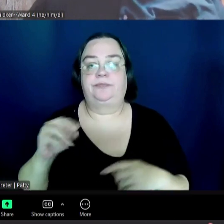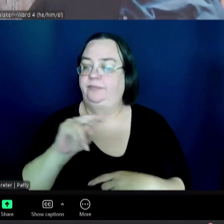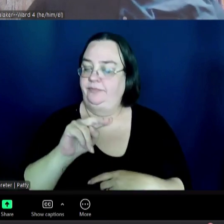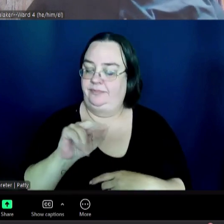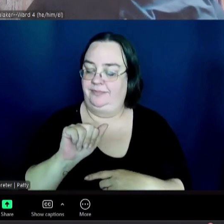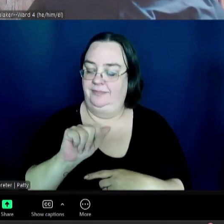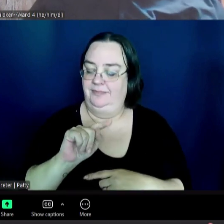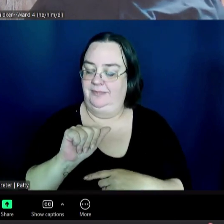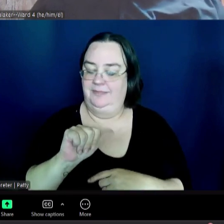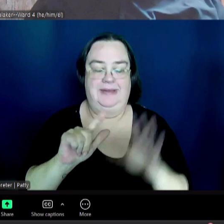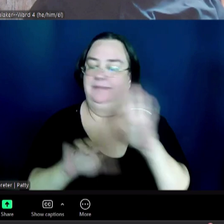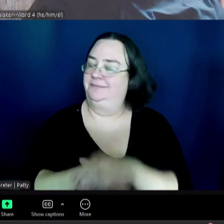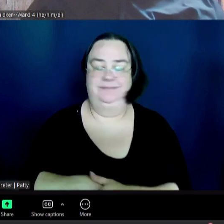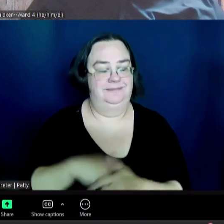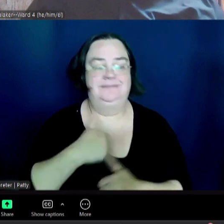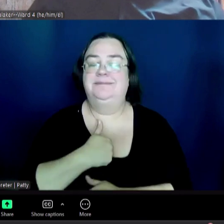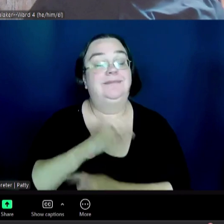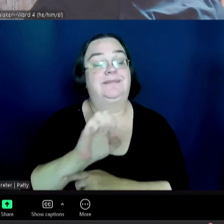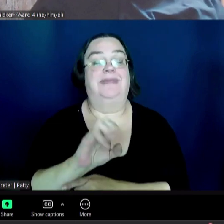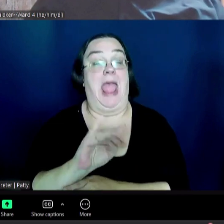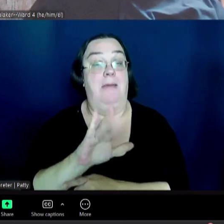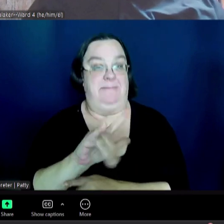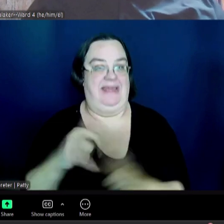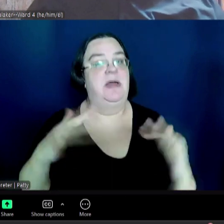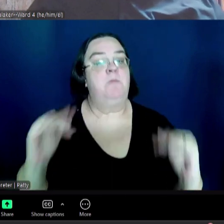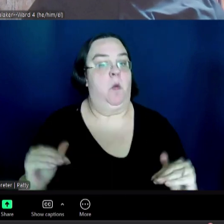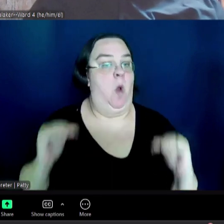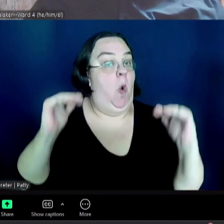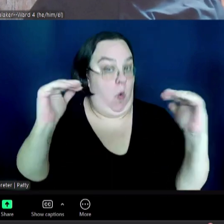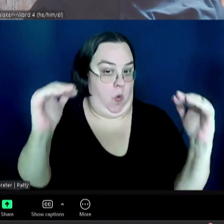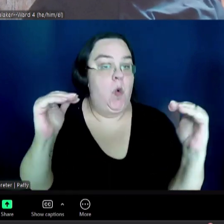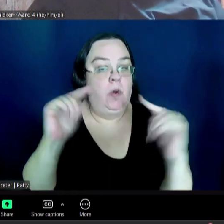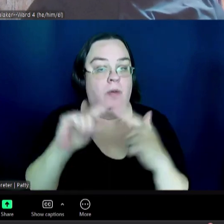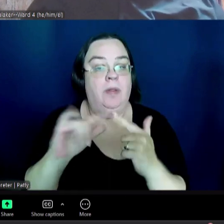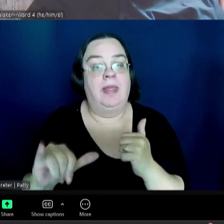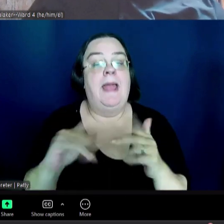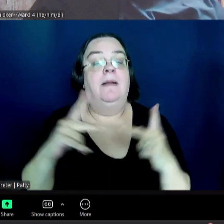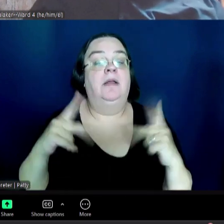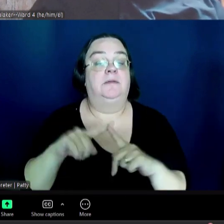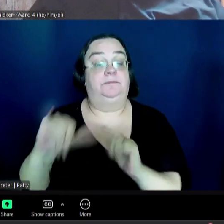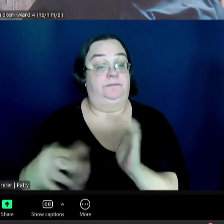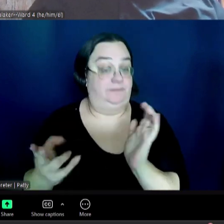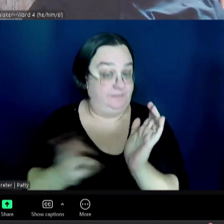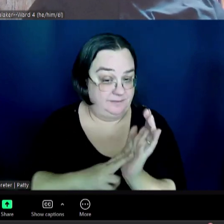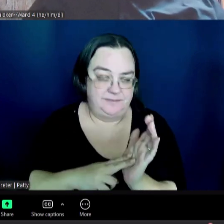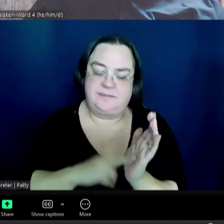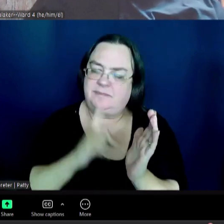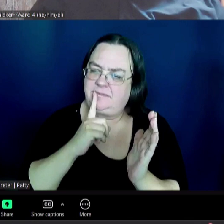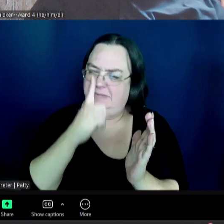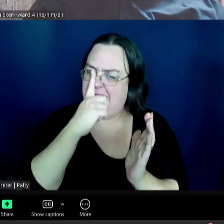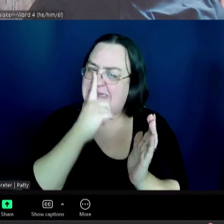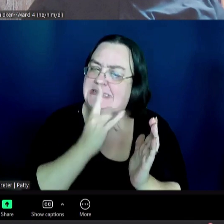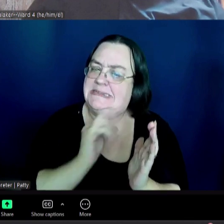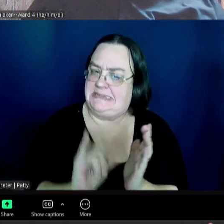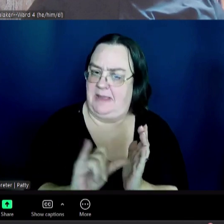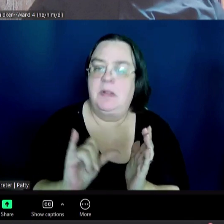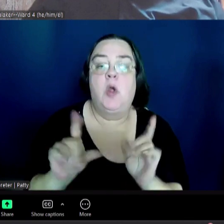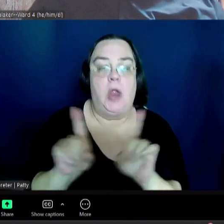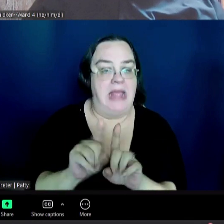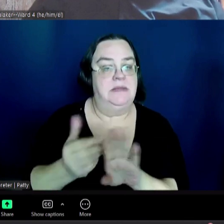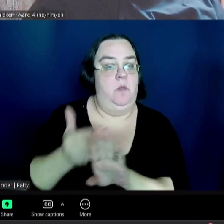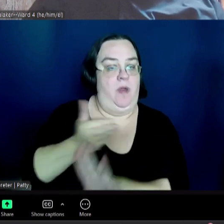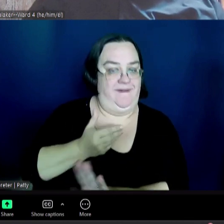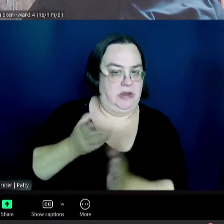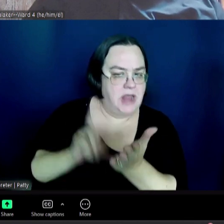Emily is, has been promoted to that position. But this contract reads very similarly as to the last contract. There have